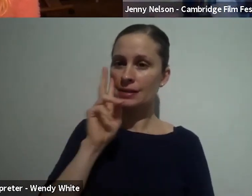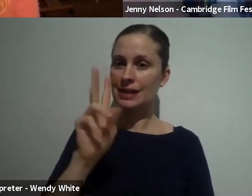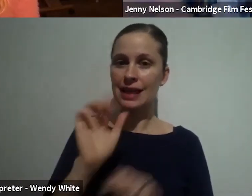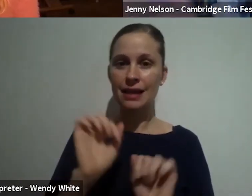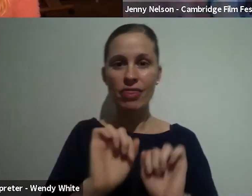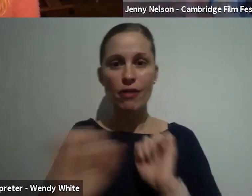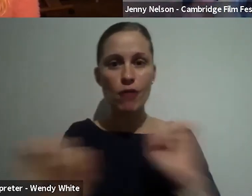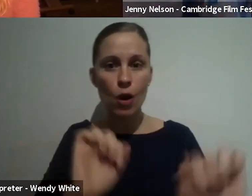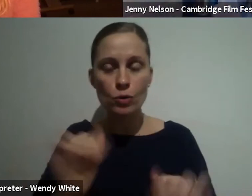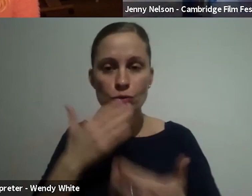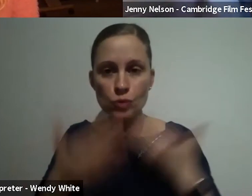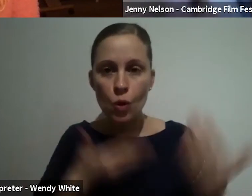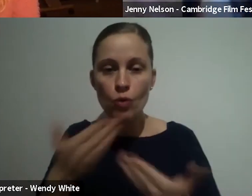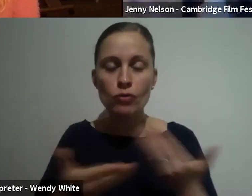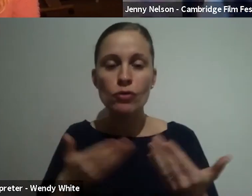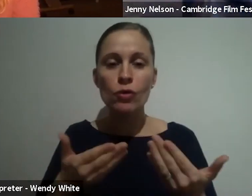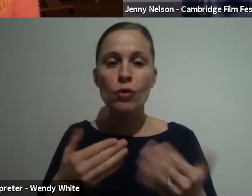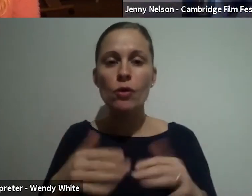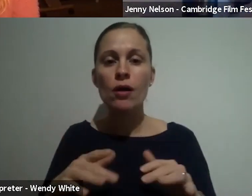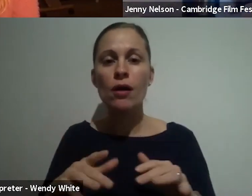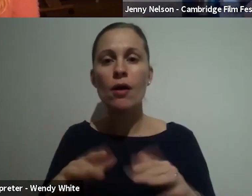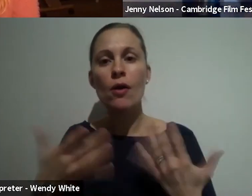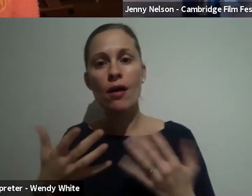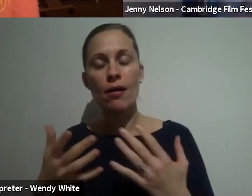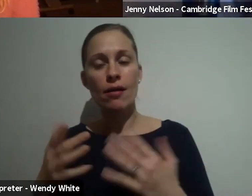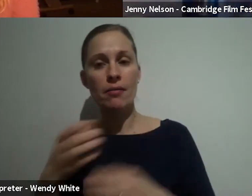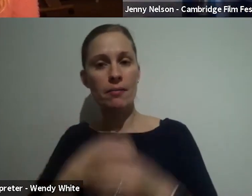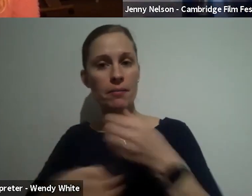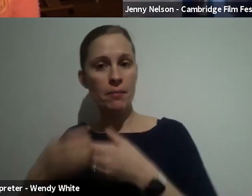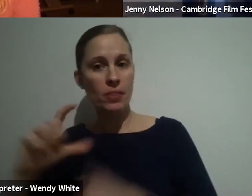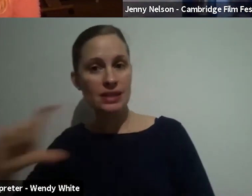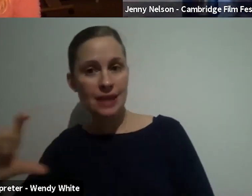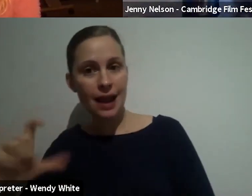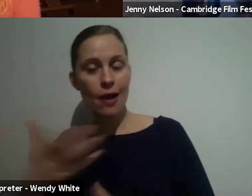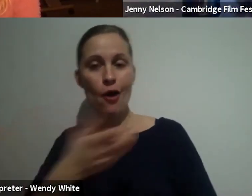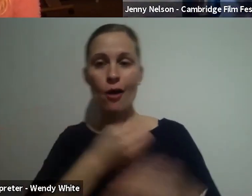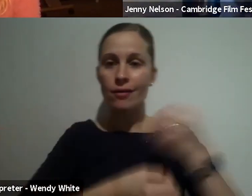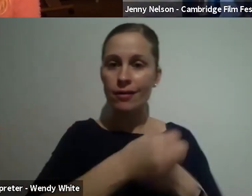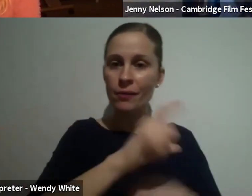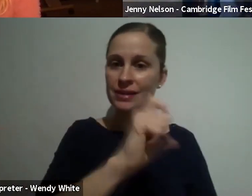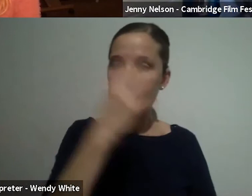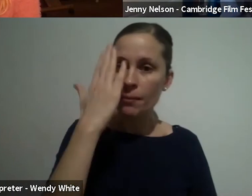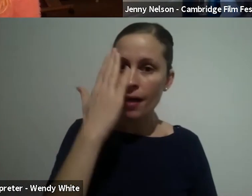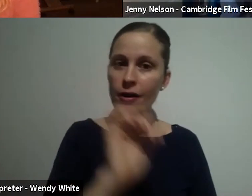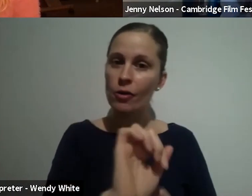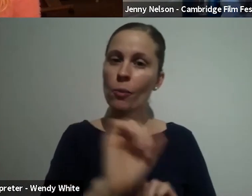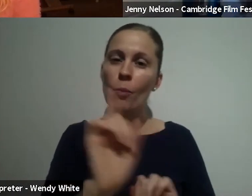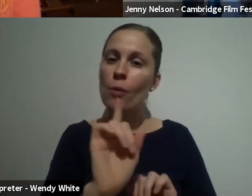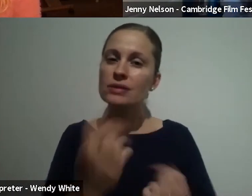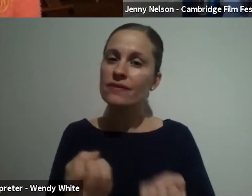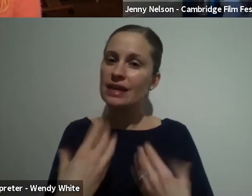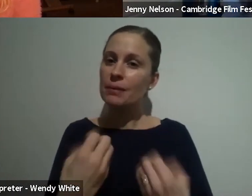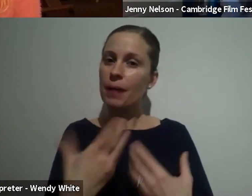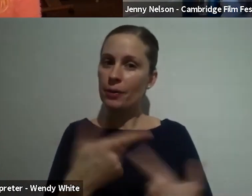screen, either Celia or Celia's mother. What sort of feedback have you had from women who've watched the